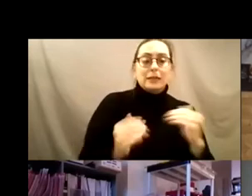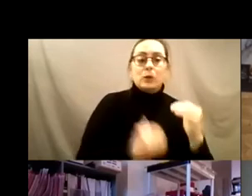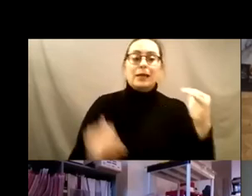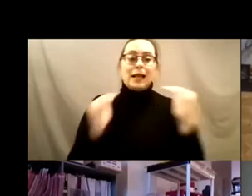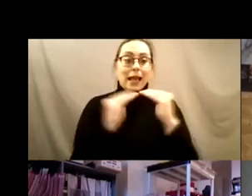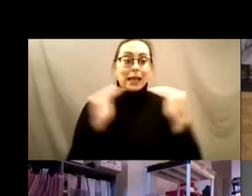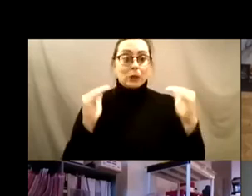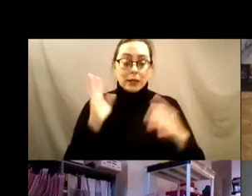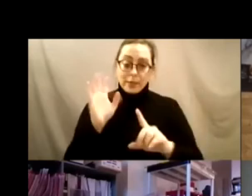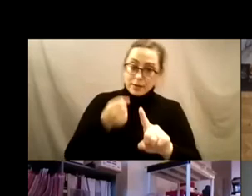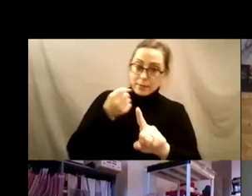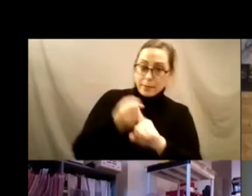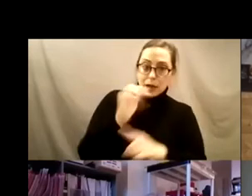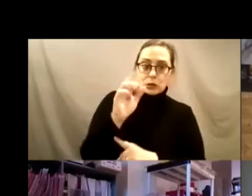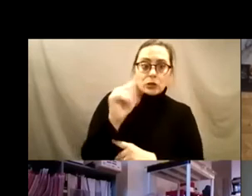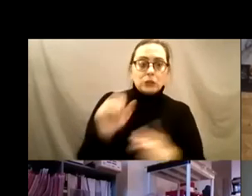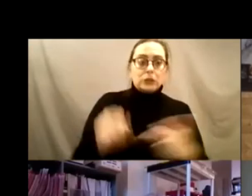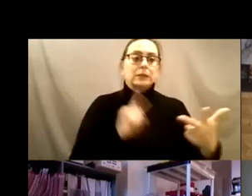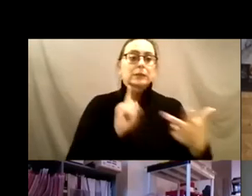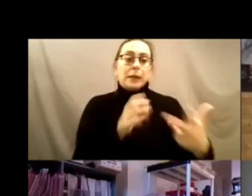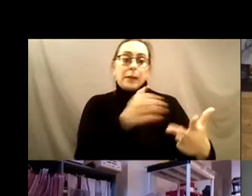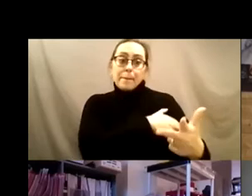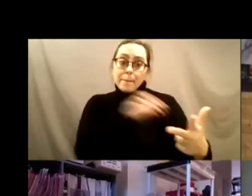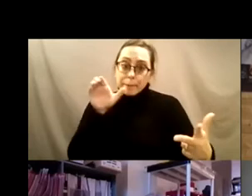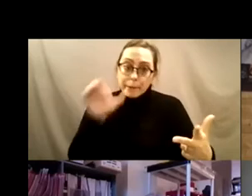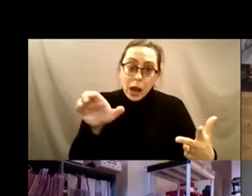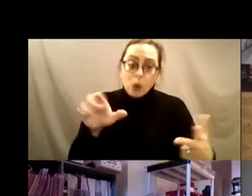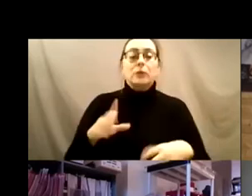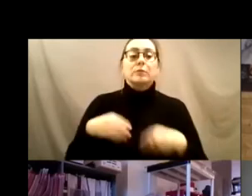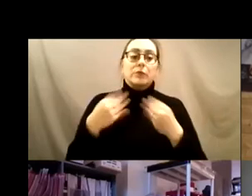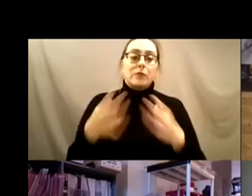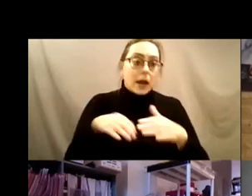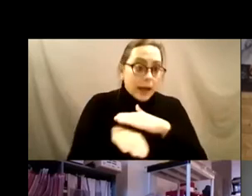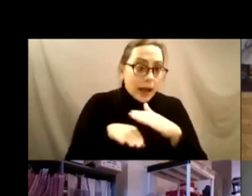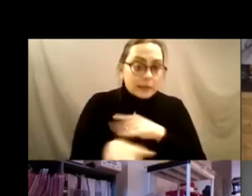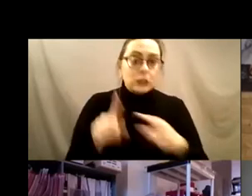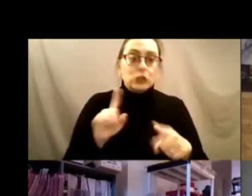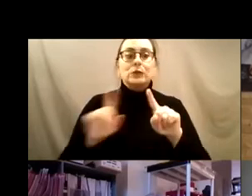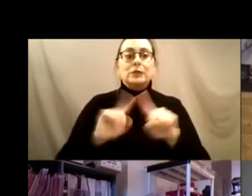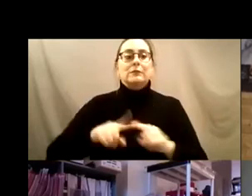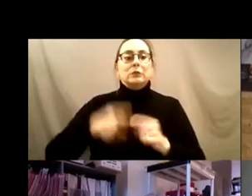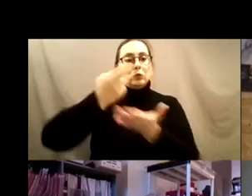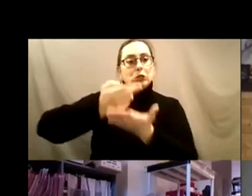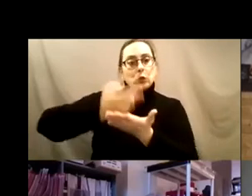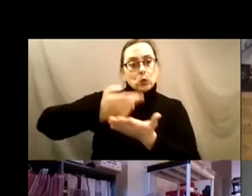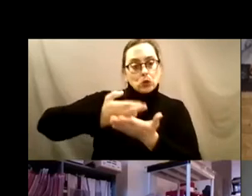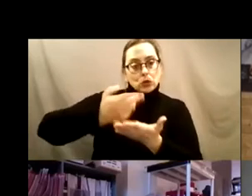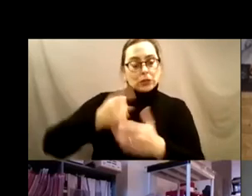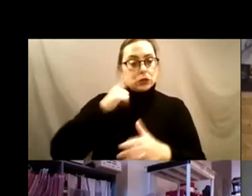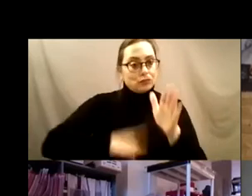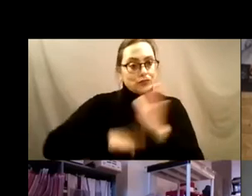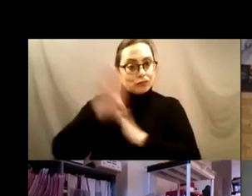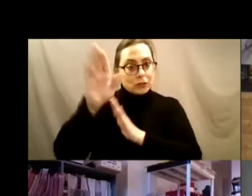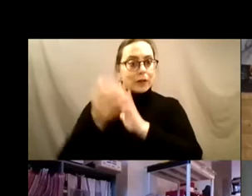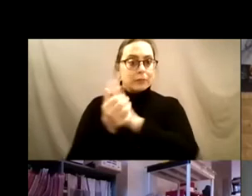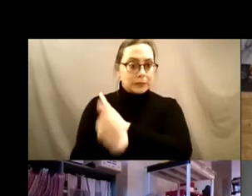impact the arts, empower artists with disabilities by providing access to the resources they need to advance the artistic